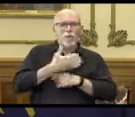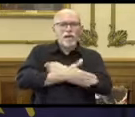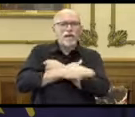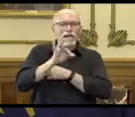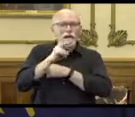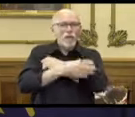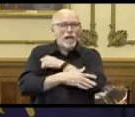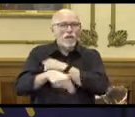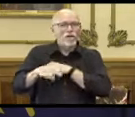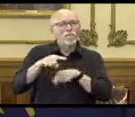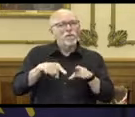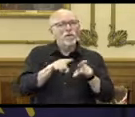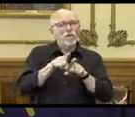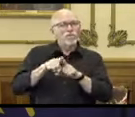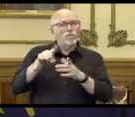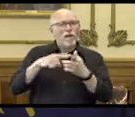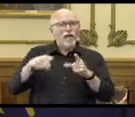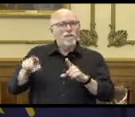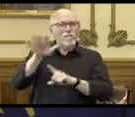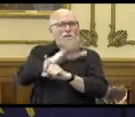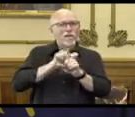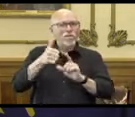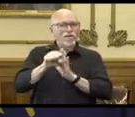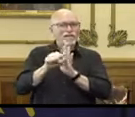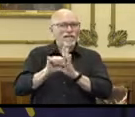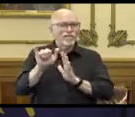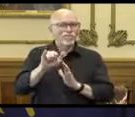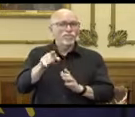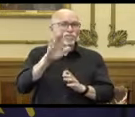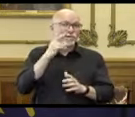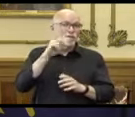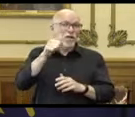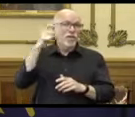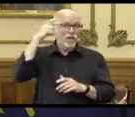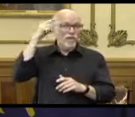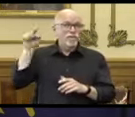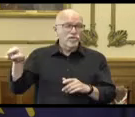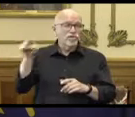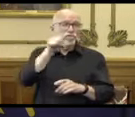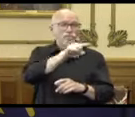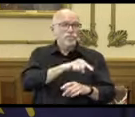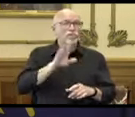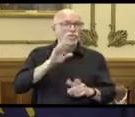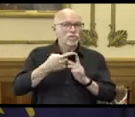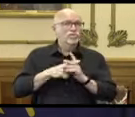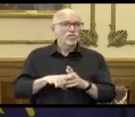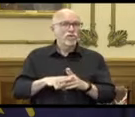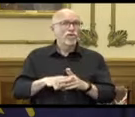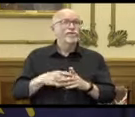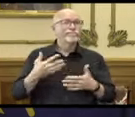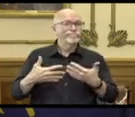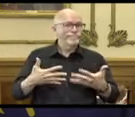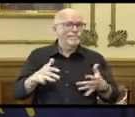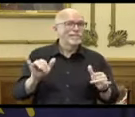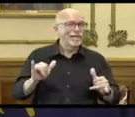but it's also what's happening around us. I think you'll see some other governors move on this as well.